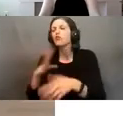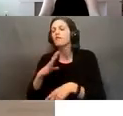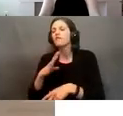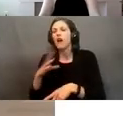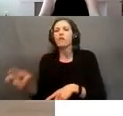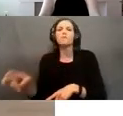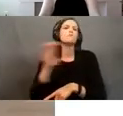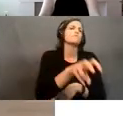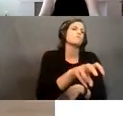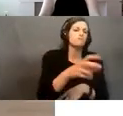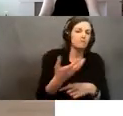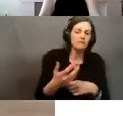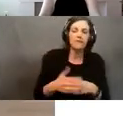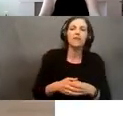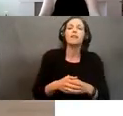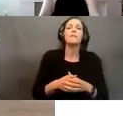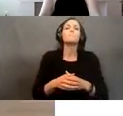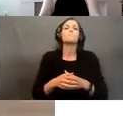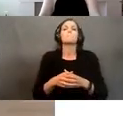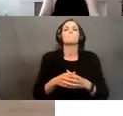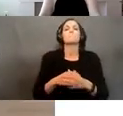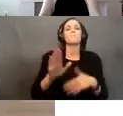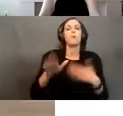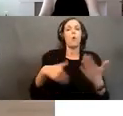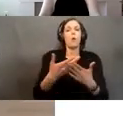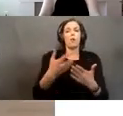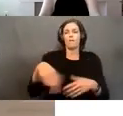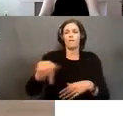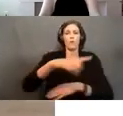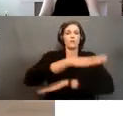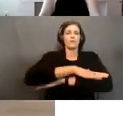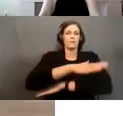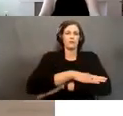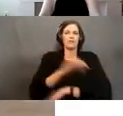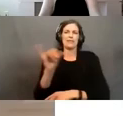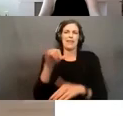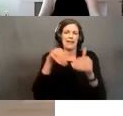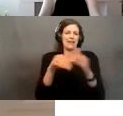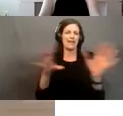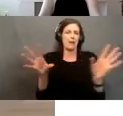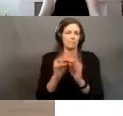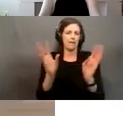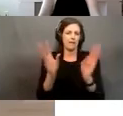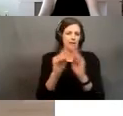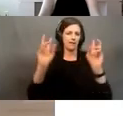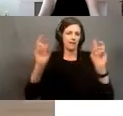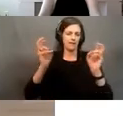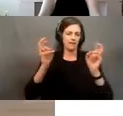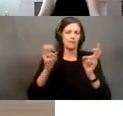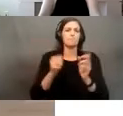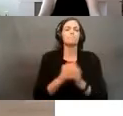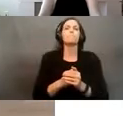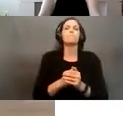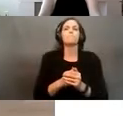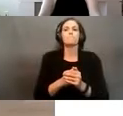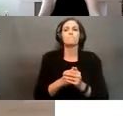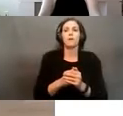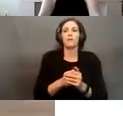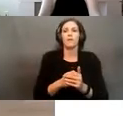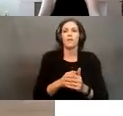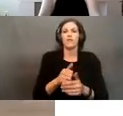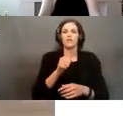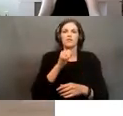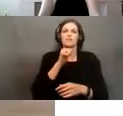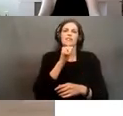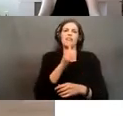all of those will essentially be like being in a meeting with the expectation that there's not likely to be more than